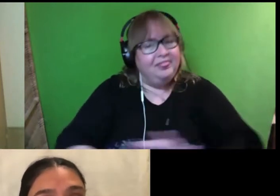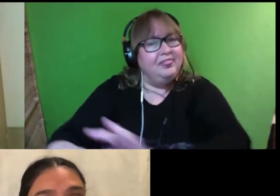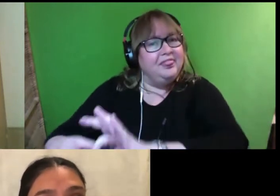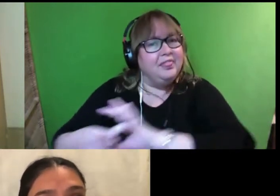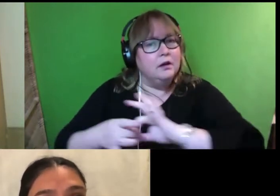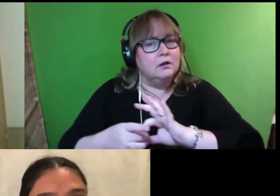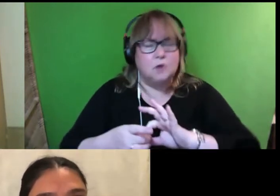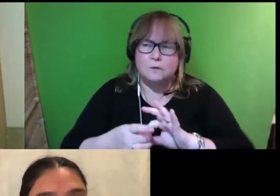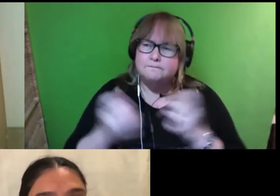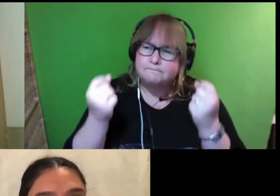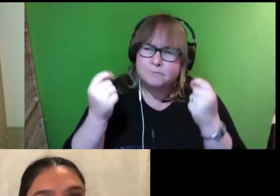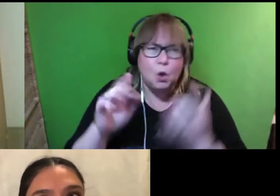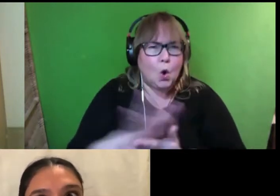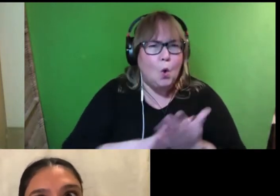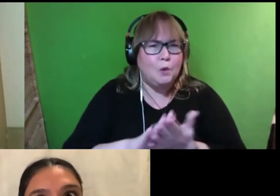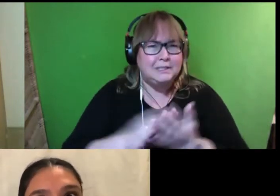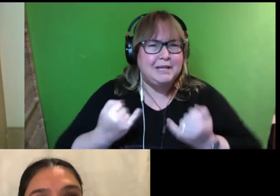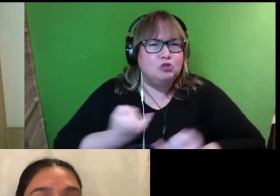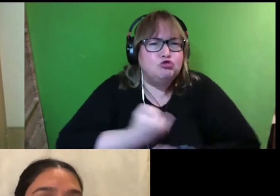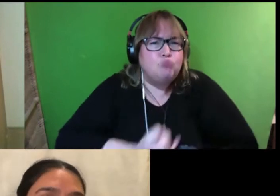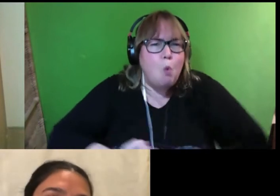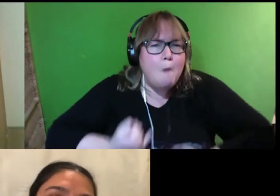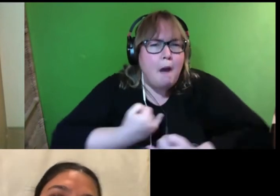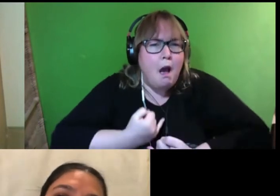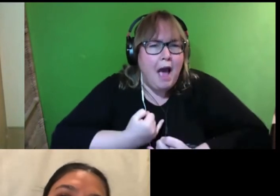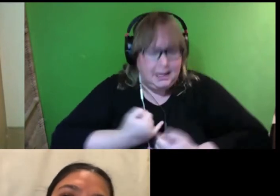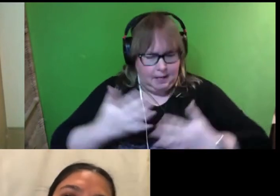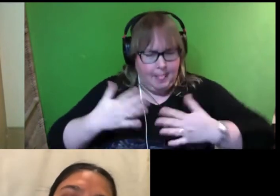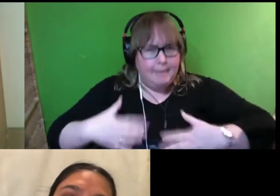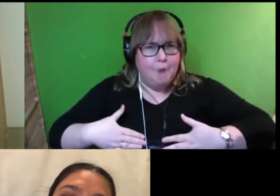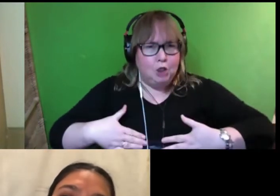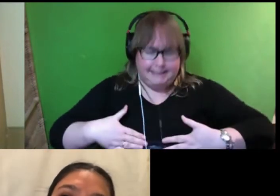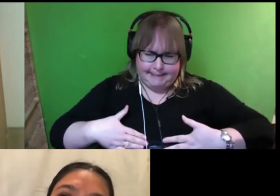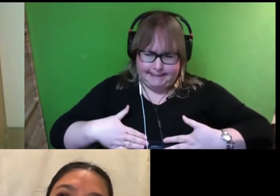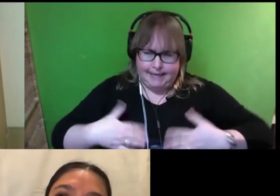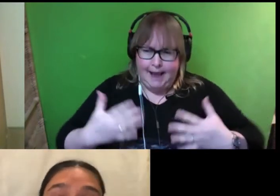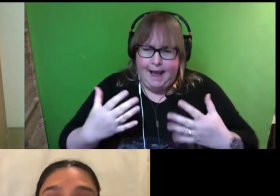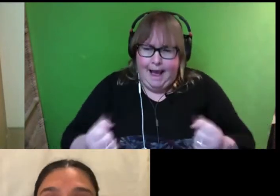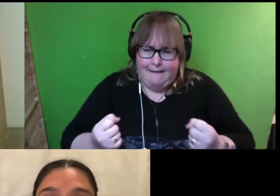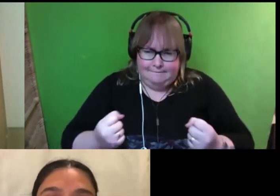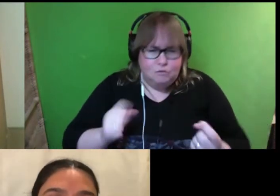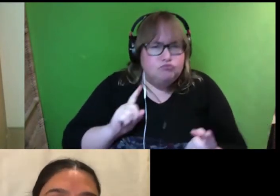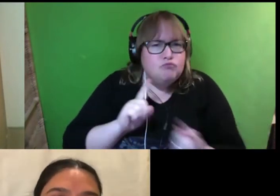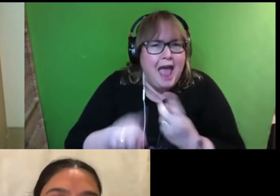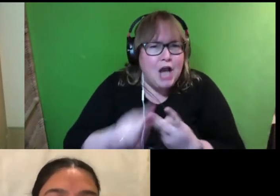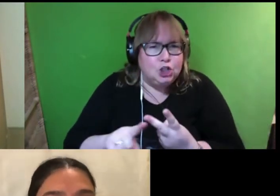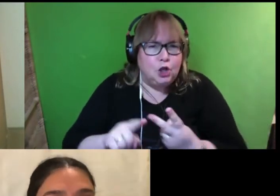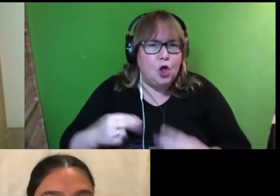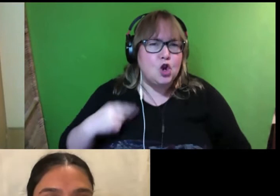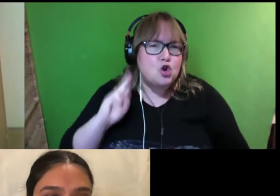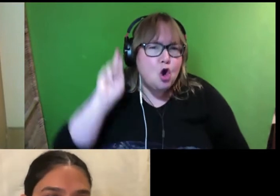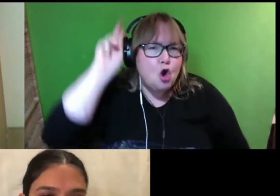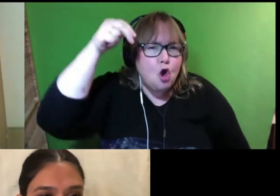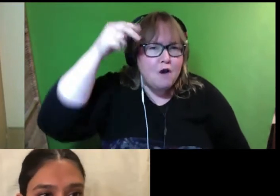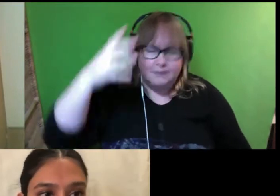to understand our nervous system, that led me to be more interested in something like yoga, just